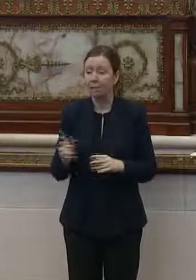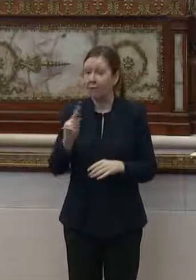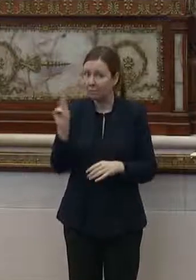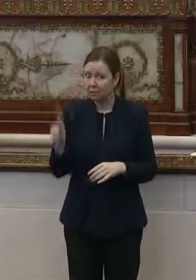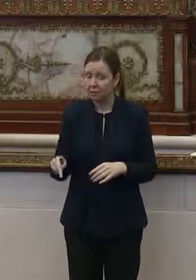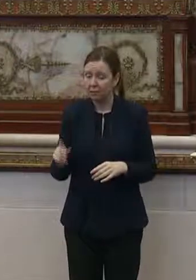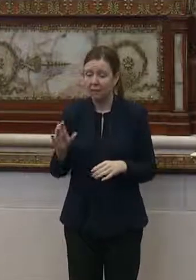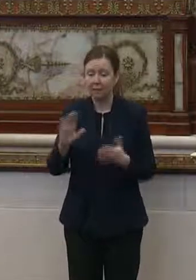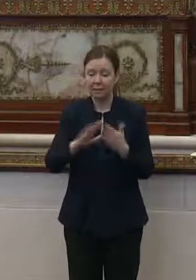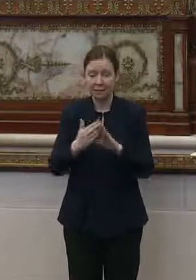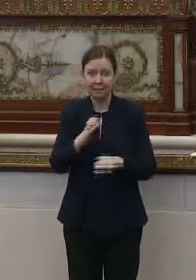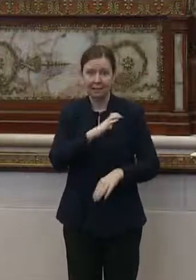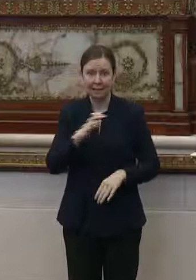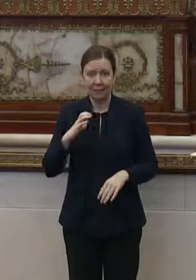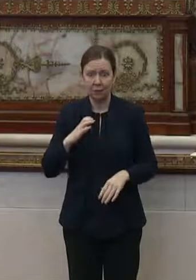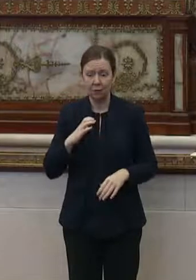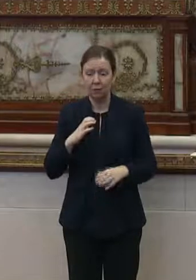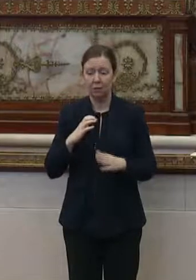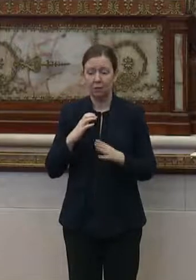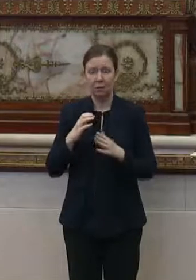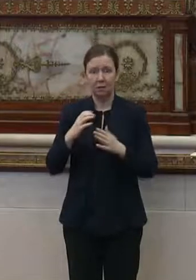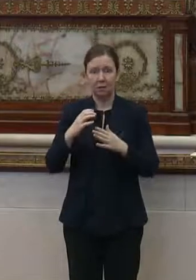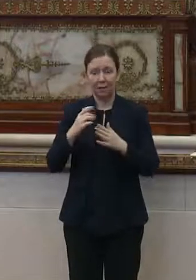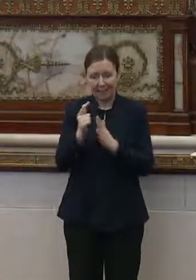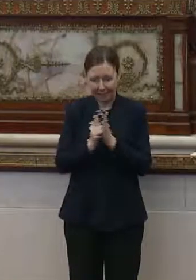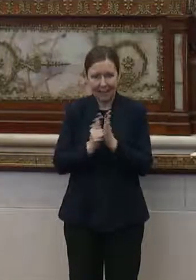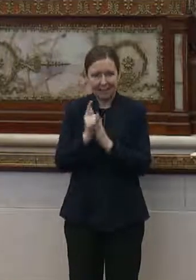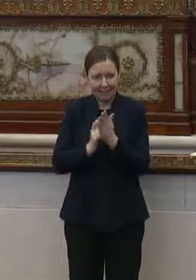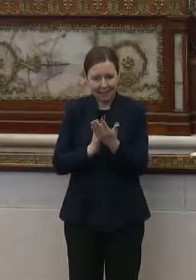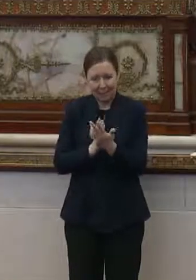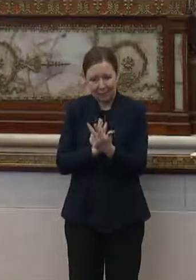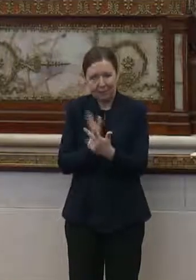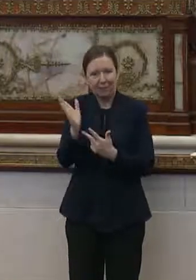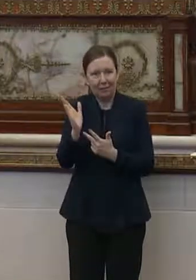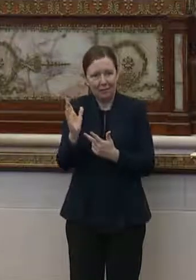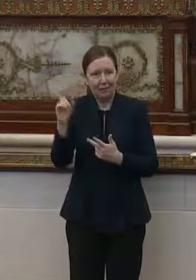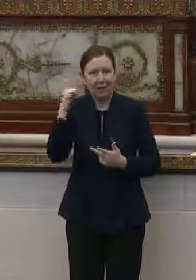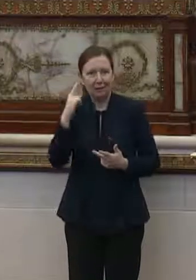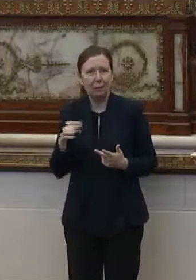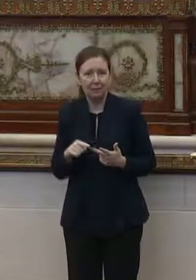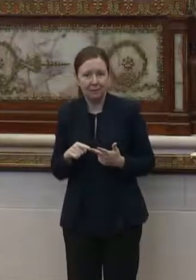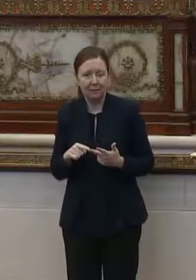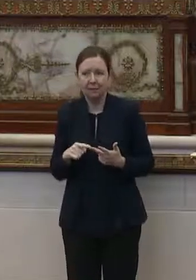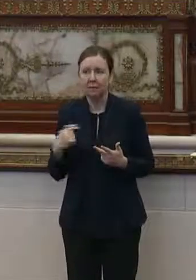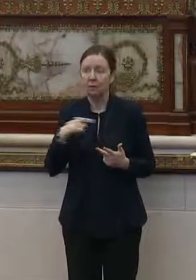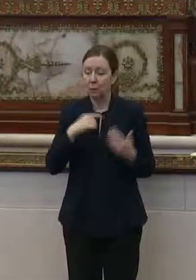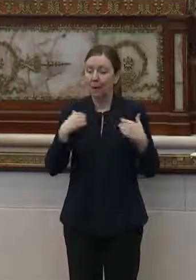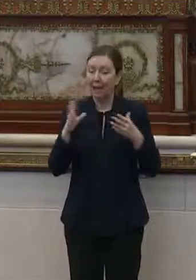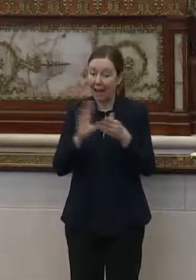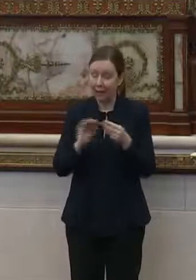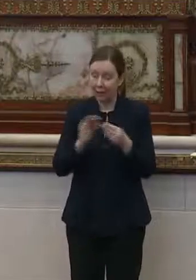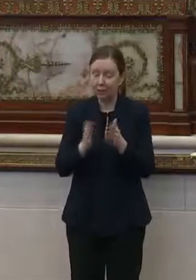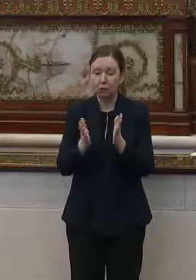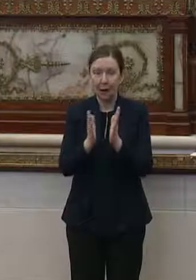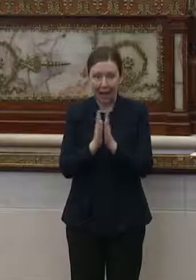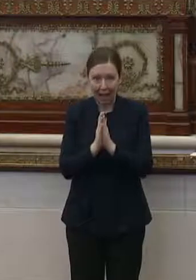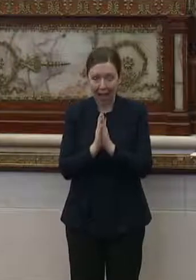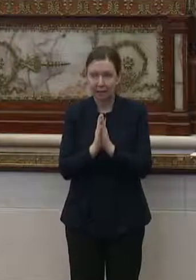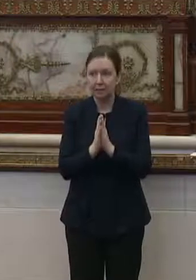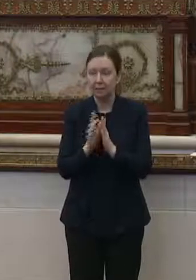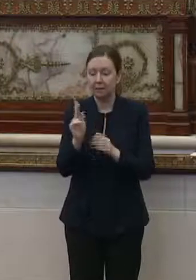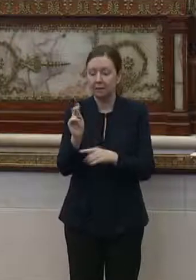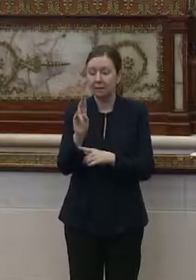Philadelphia City Council is the legislative arm of government. This committee held a hearing to ask the